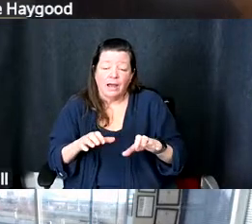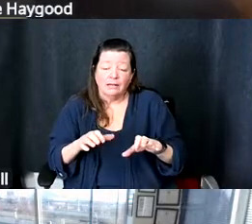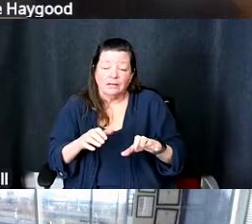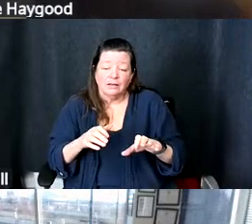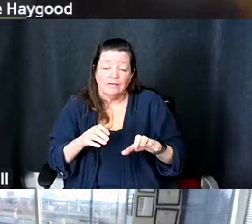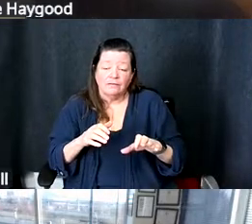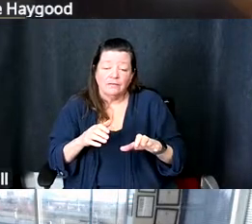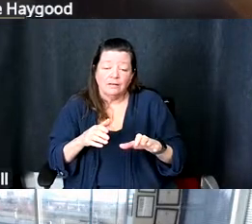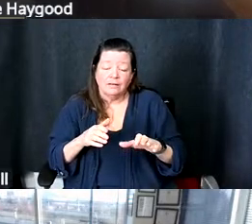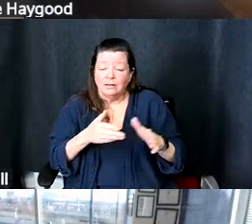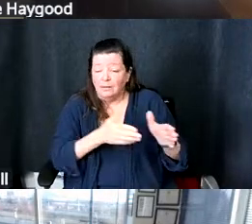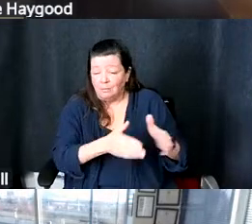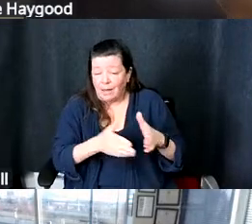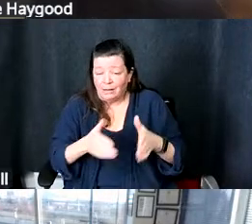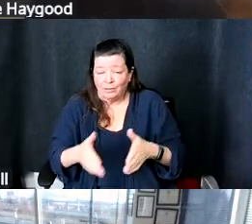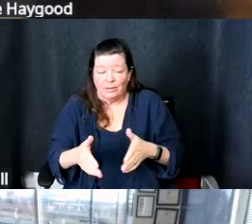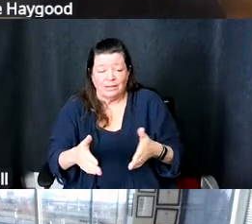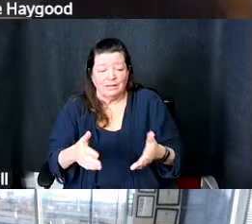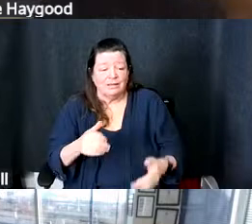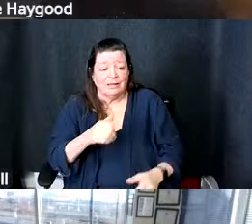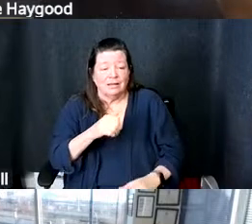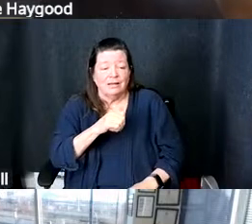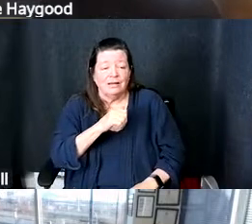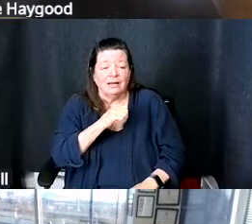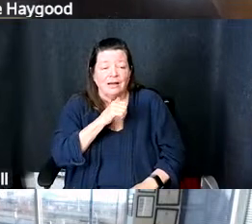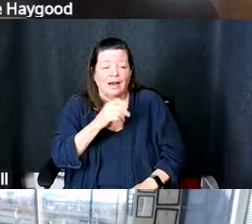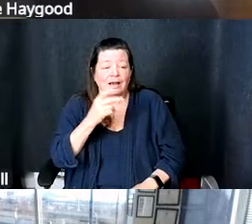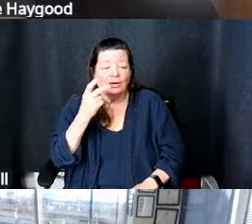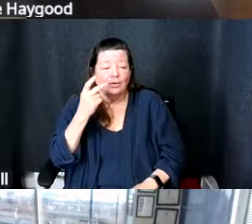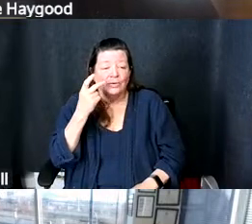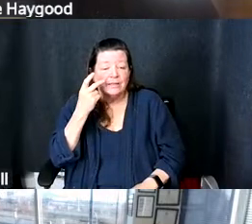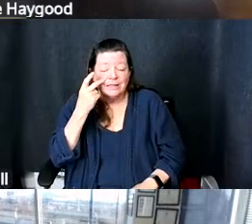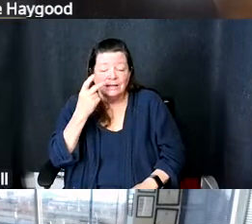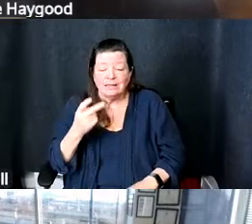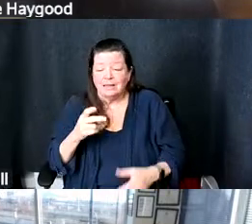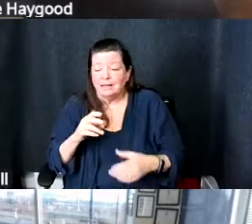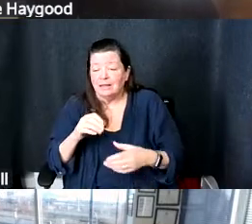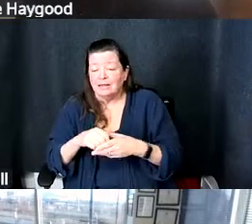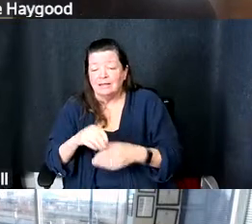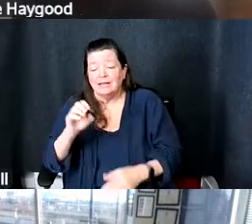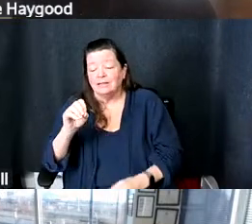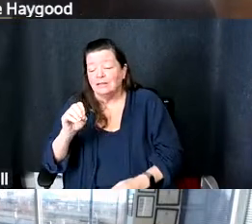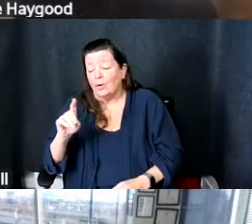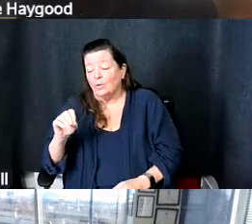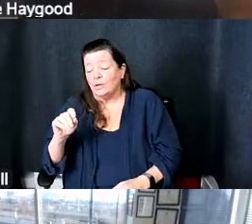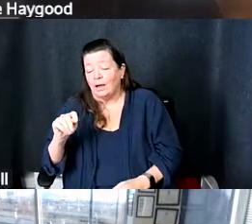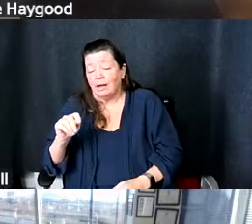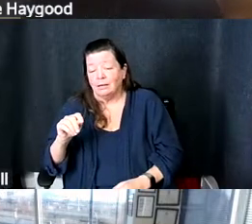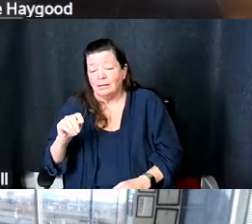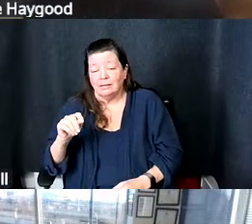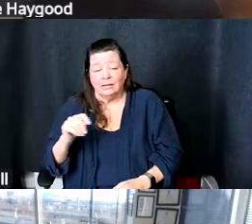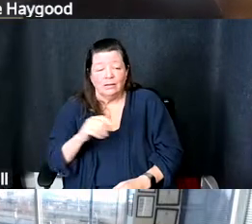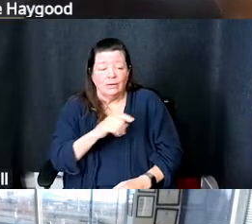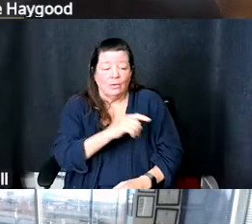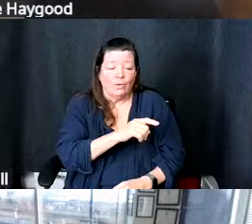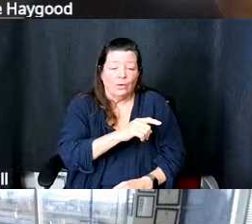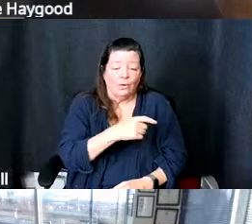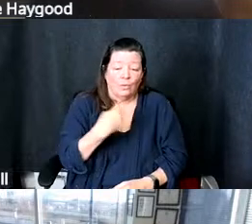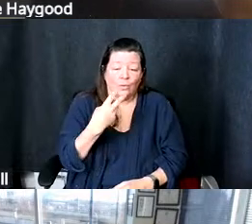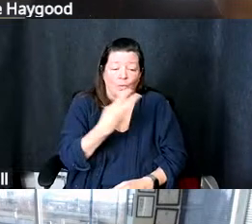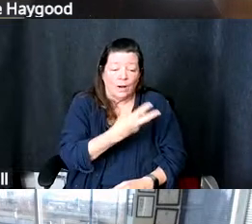this as Frank's Bridge or Udon's Bridge, or, this is our